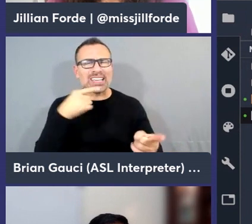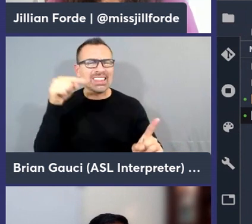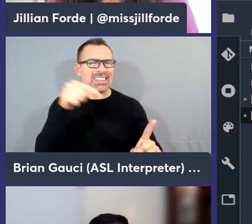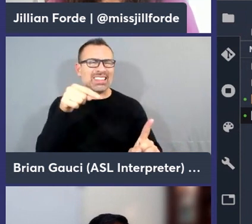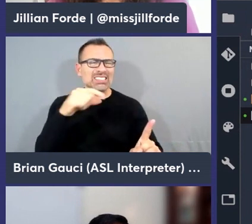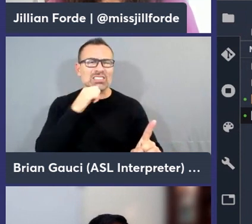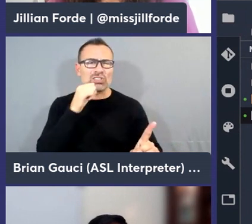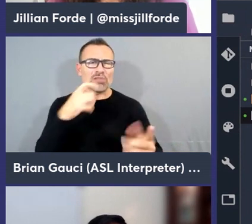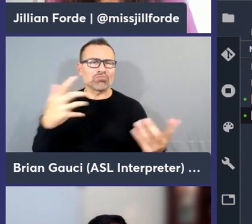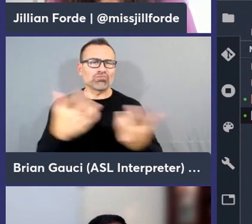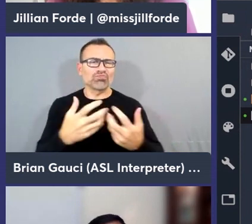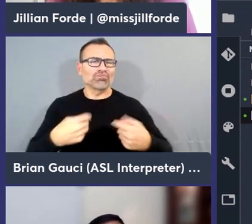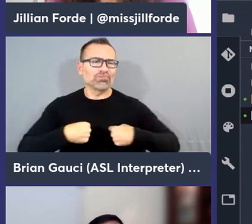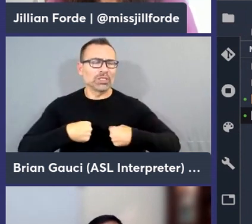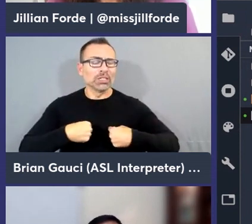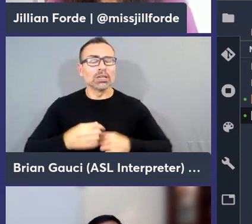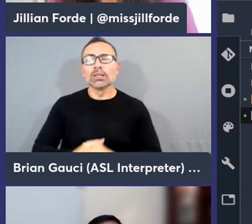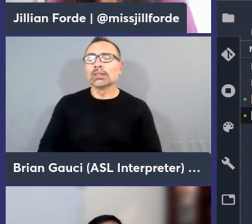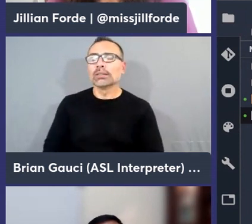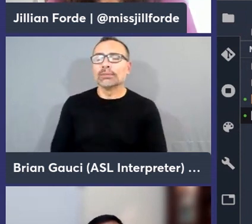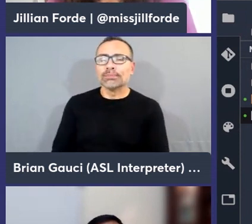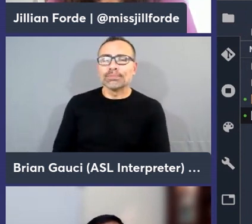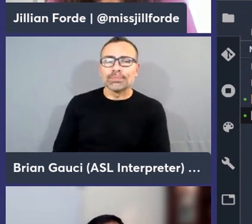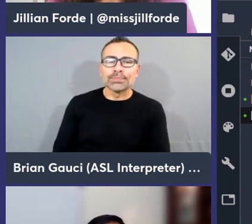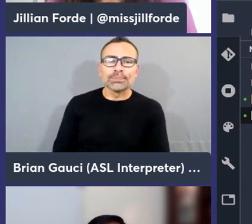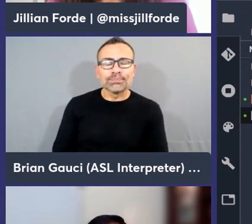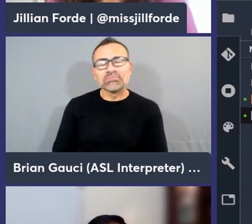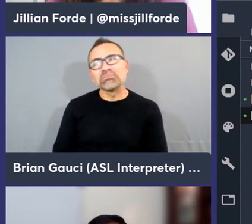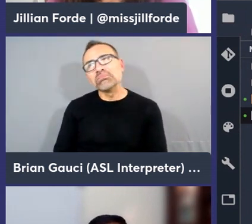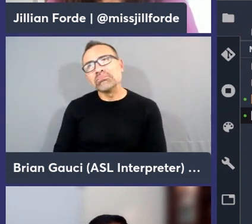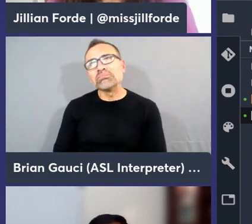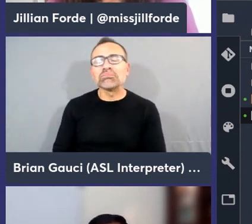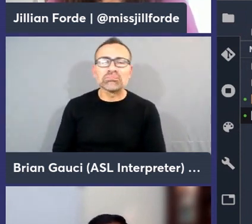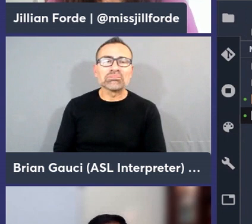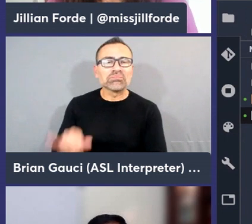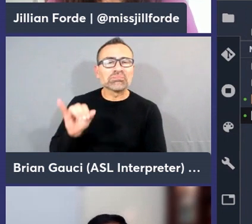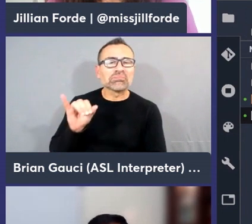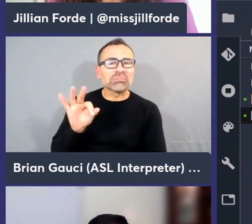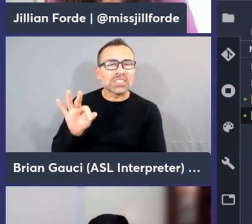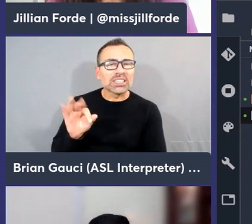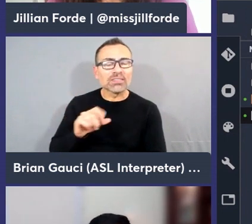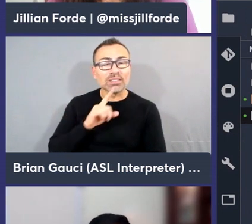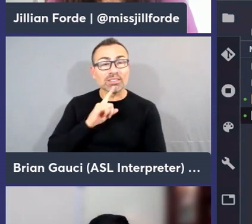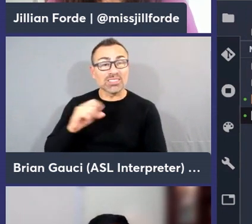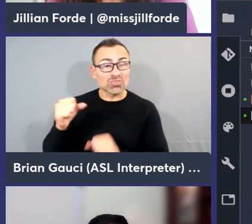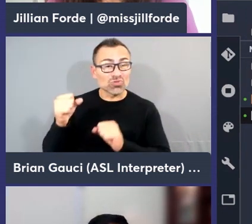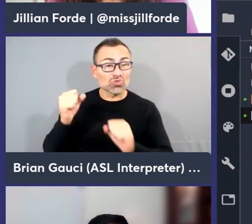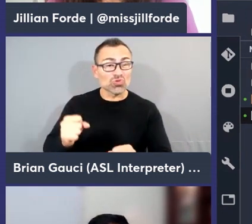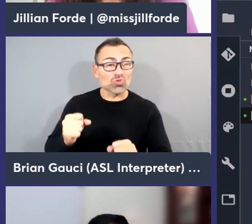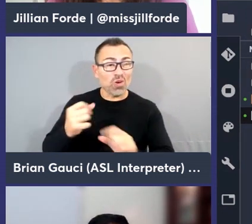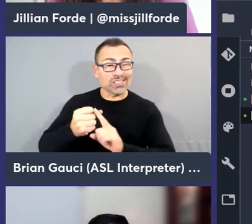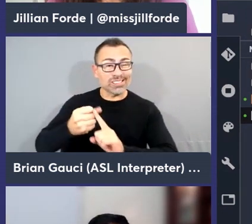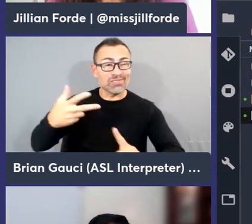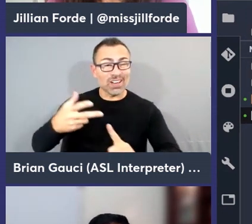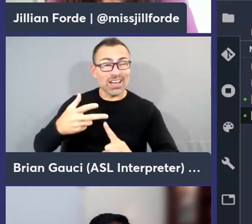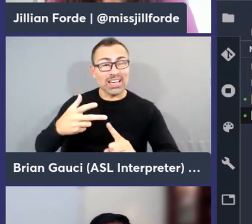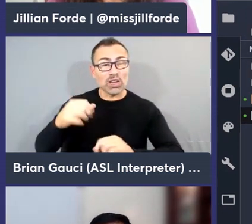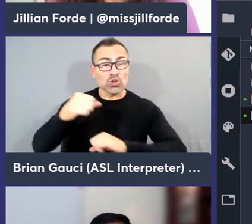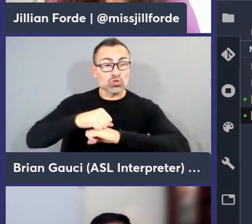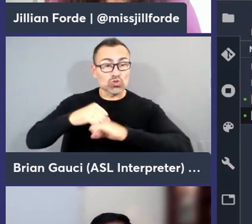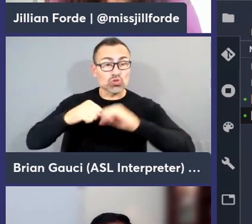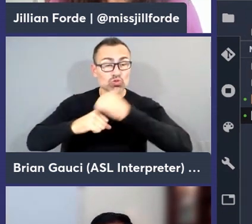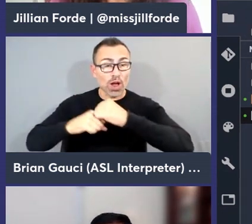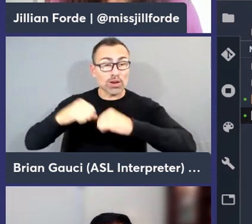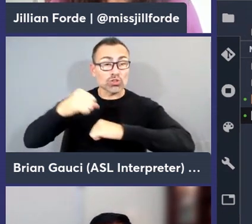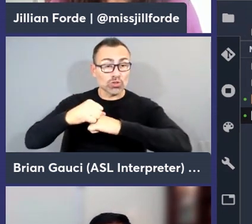this? Yeah, I mean, if there is a strongly defined structure to the tuning problem, right? So